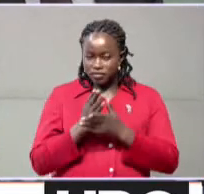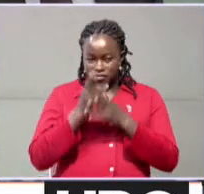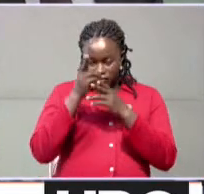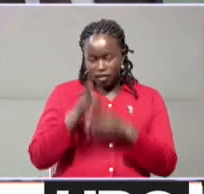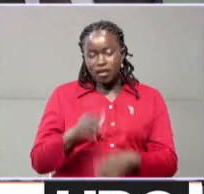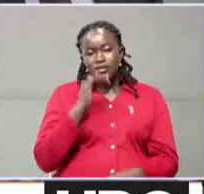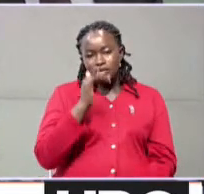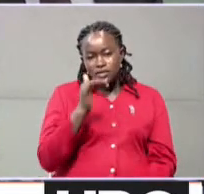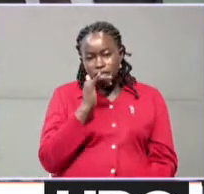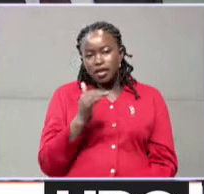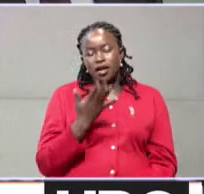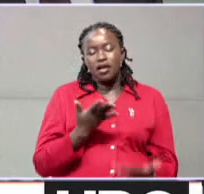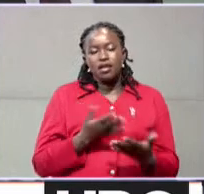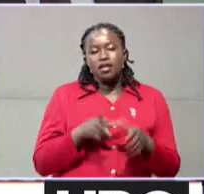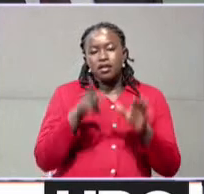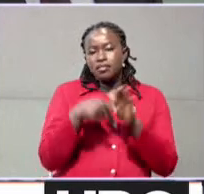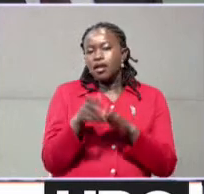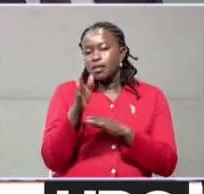minister